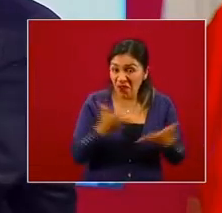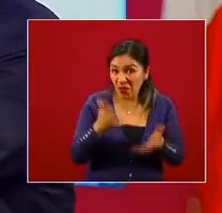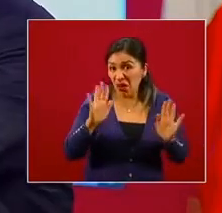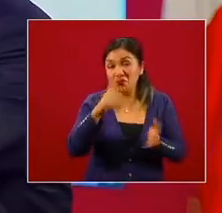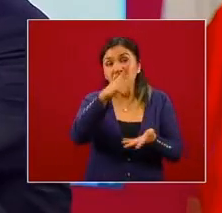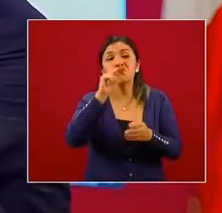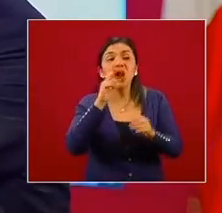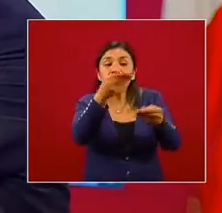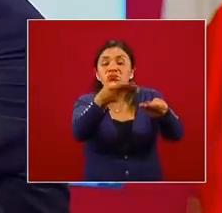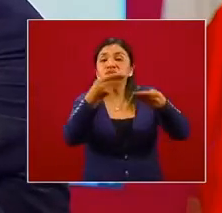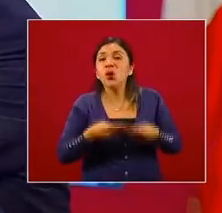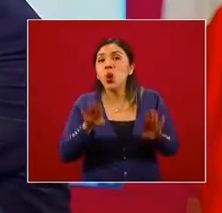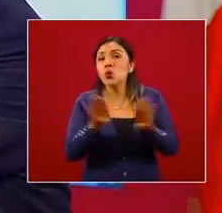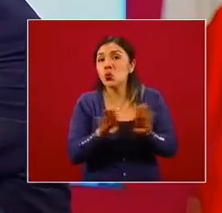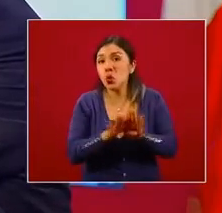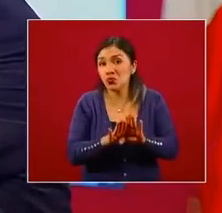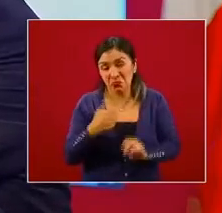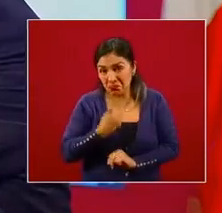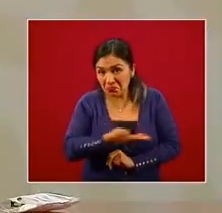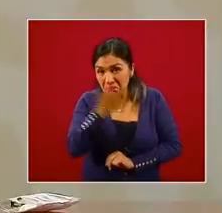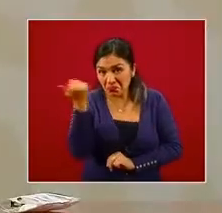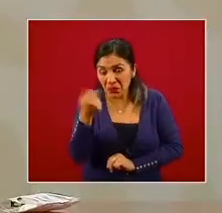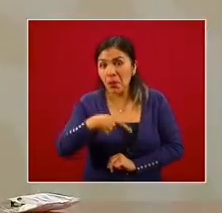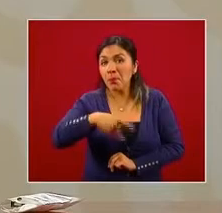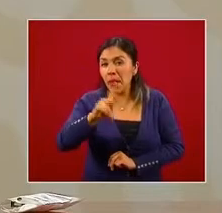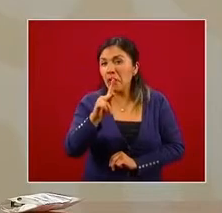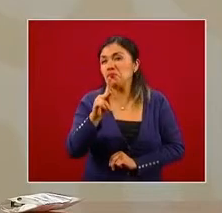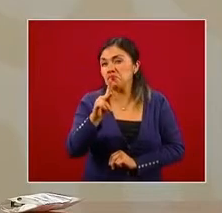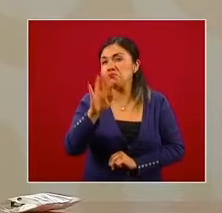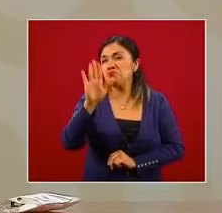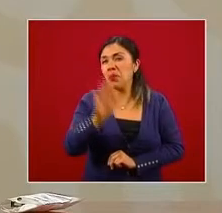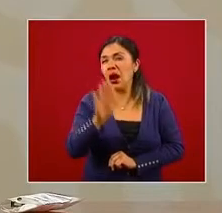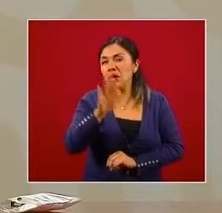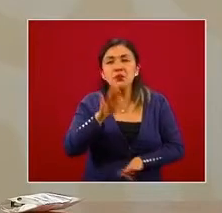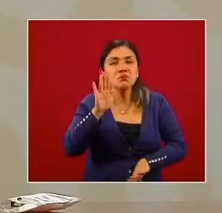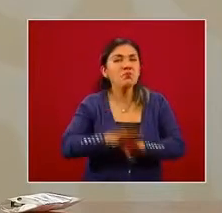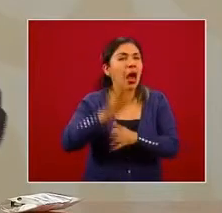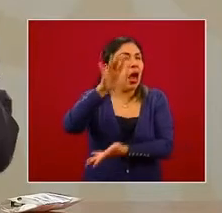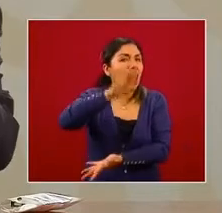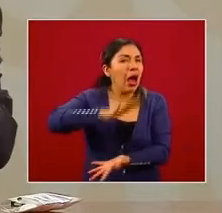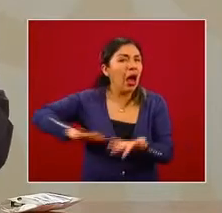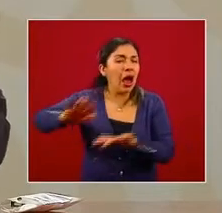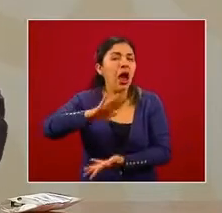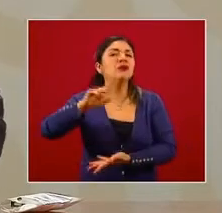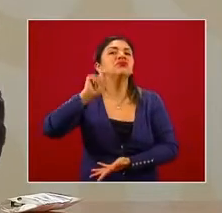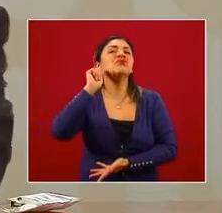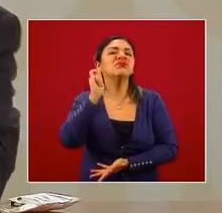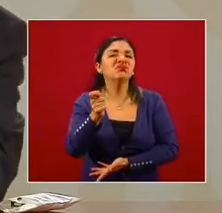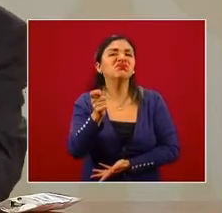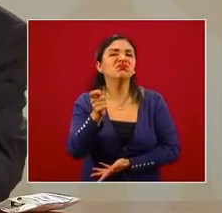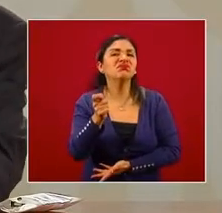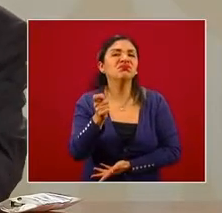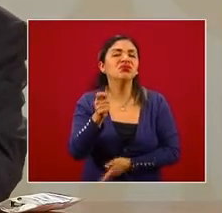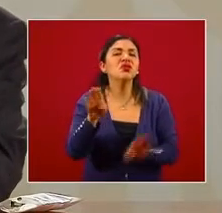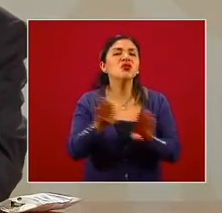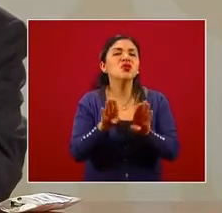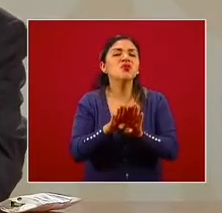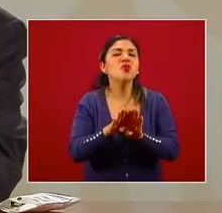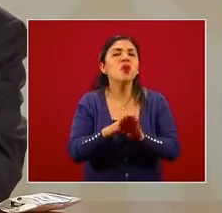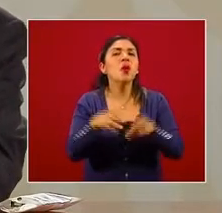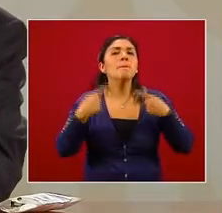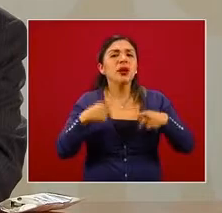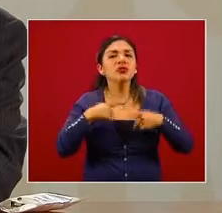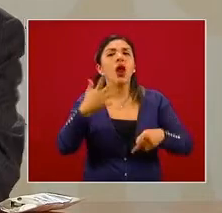this information licitly or illicitly, but the most probable thing is that these